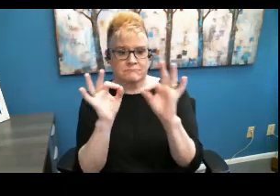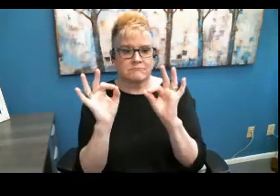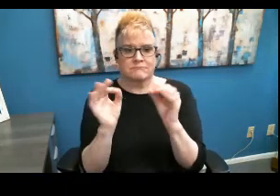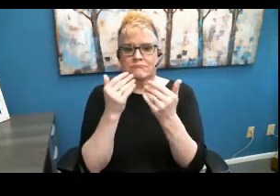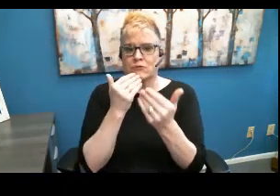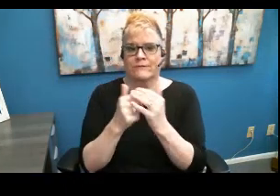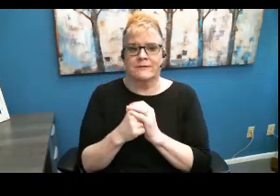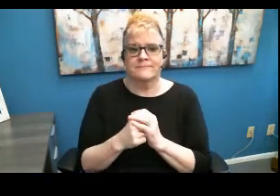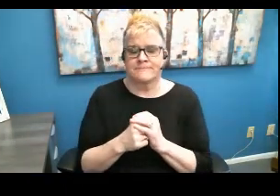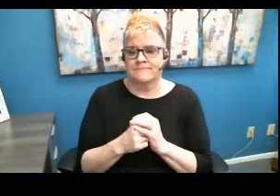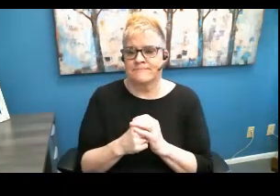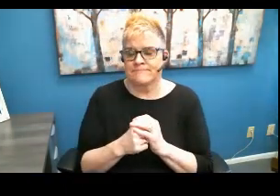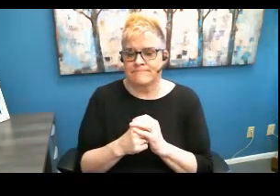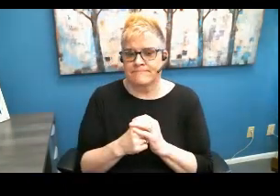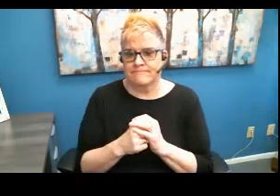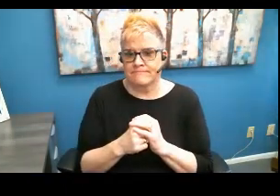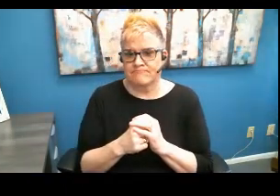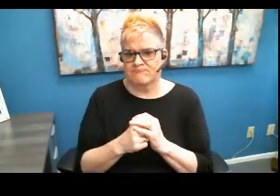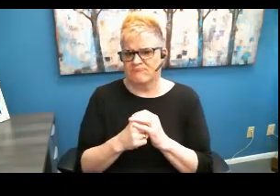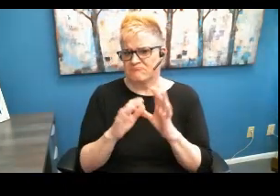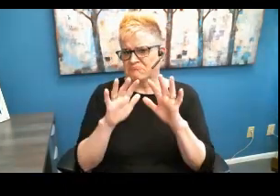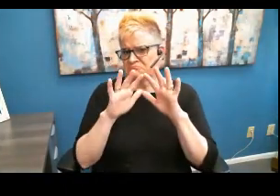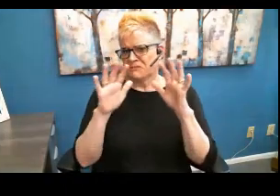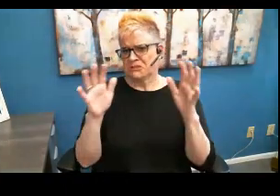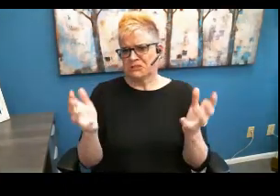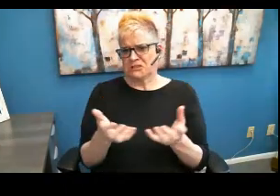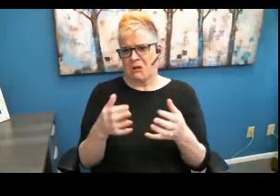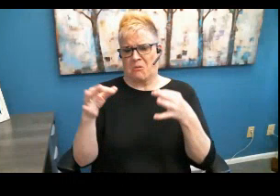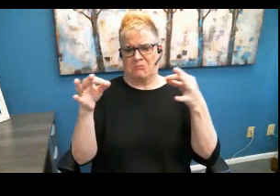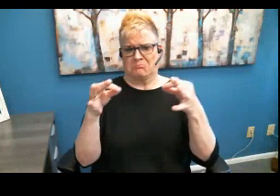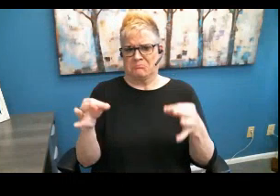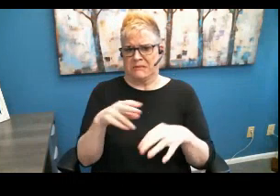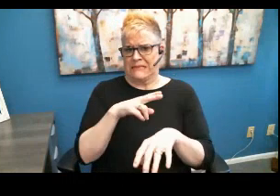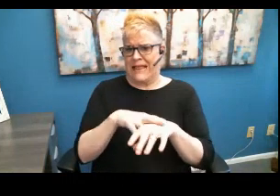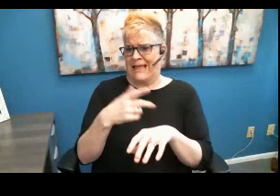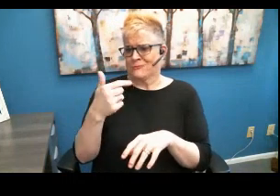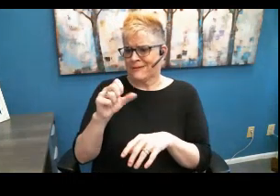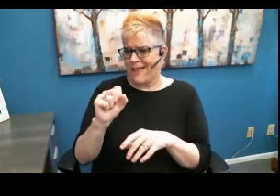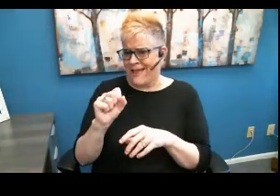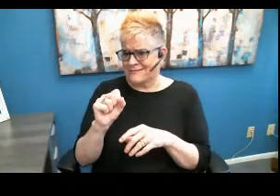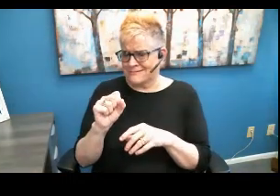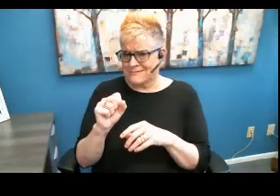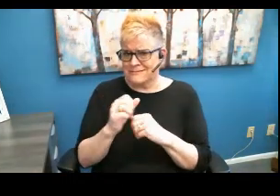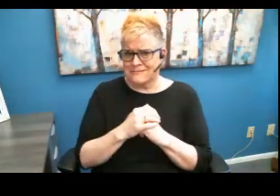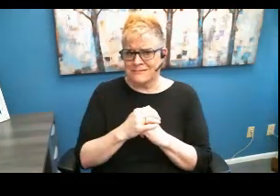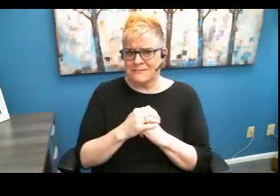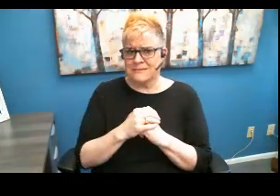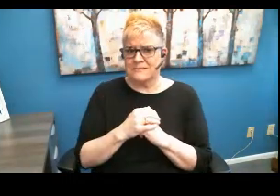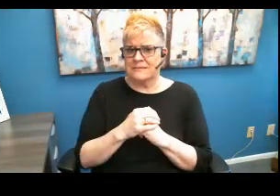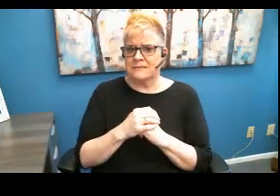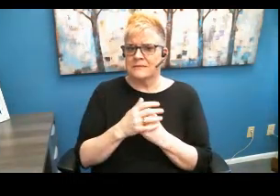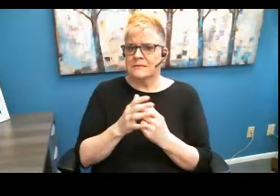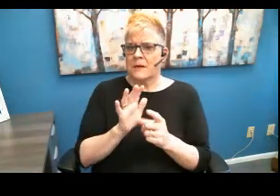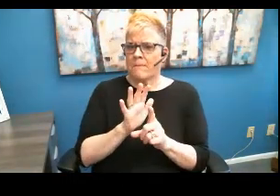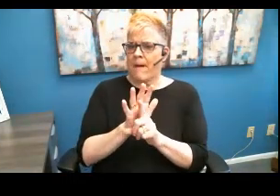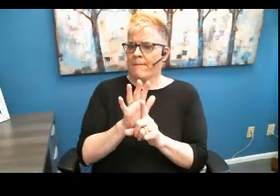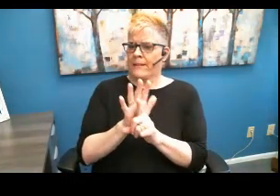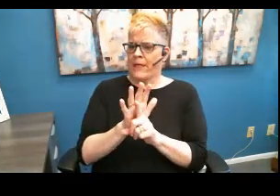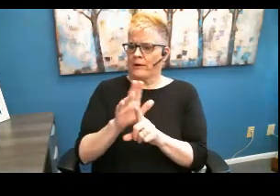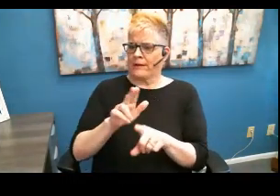you. So here's just a general overview of the natural gas industry, and really what I'm trying to convey here is just the popularity of natural